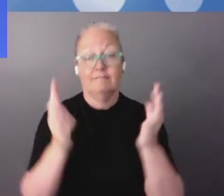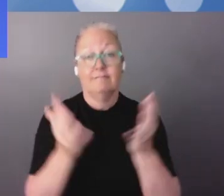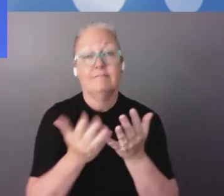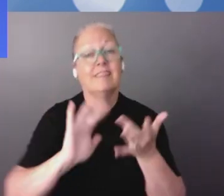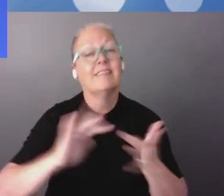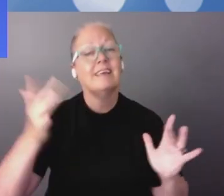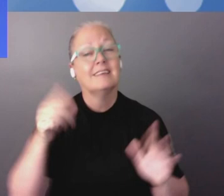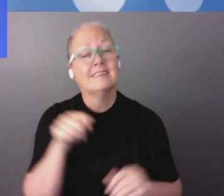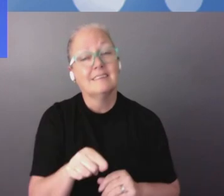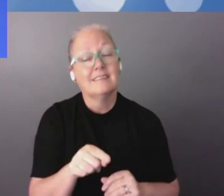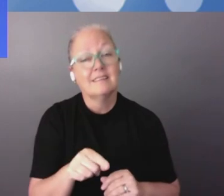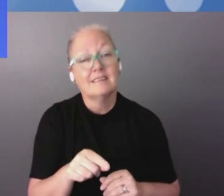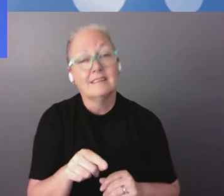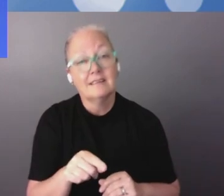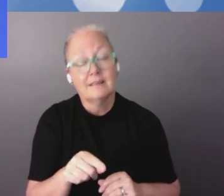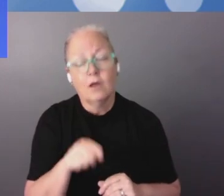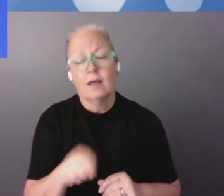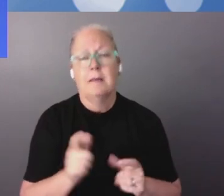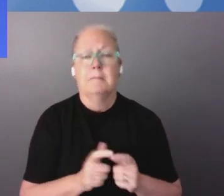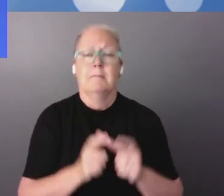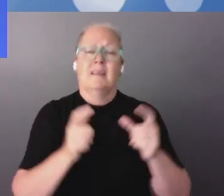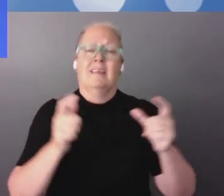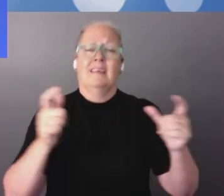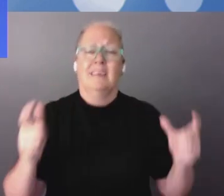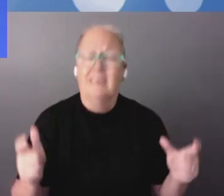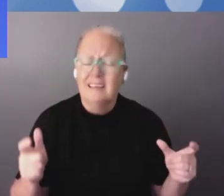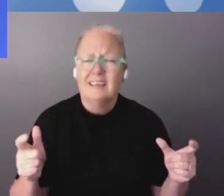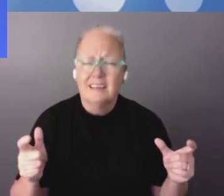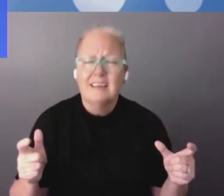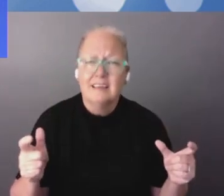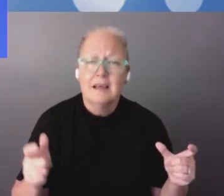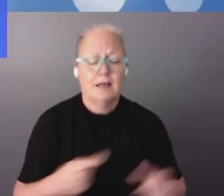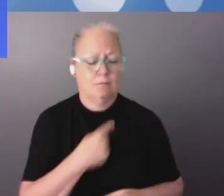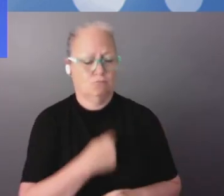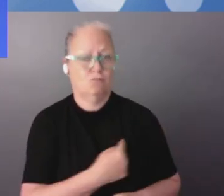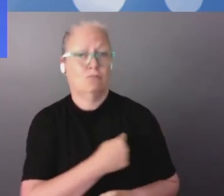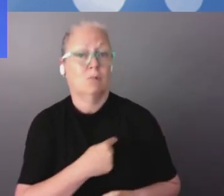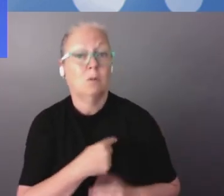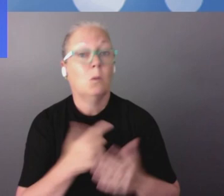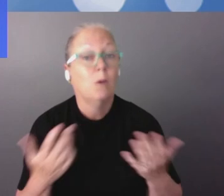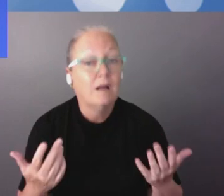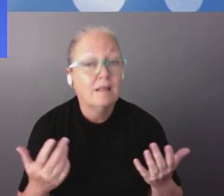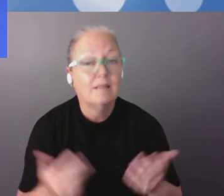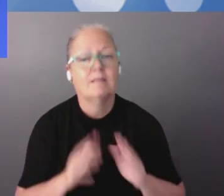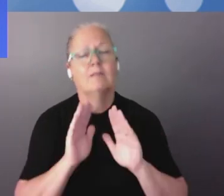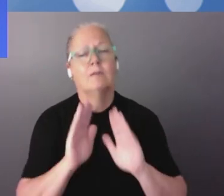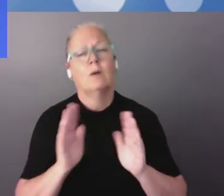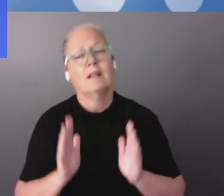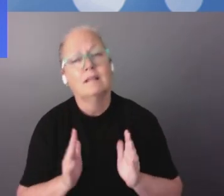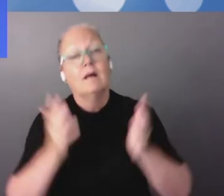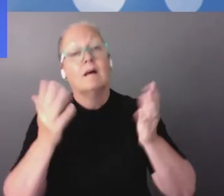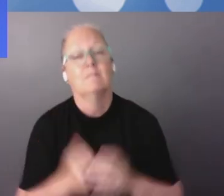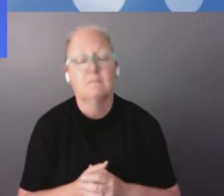wonderful promise of a better life in future. It promises